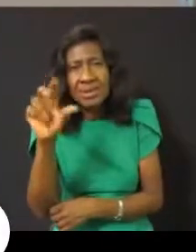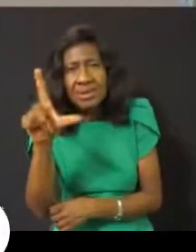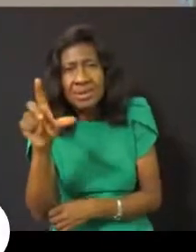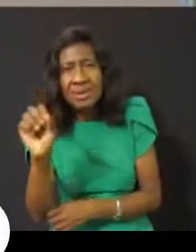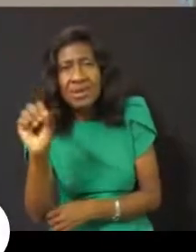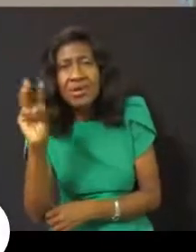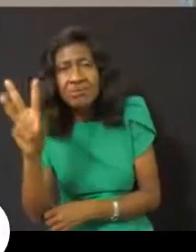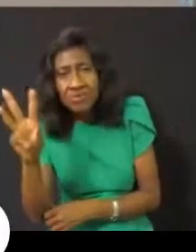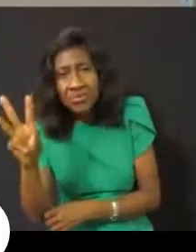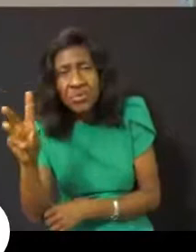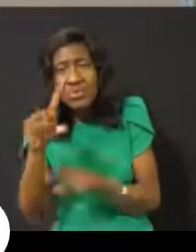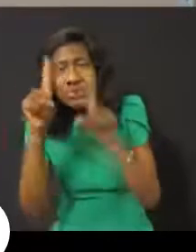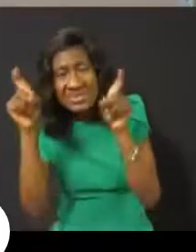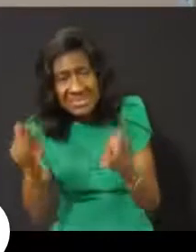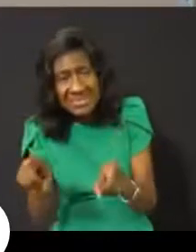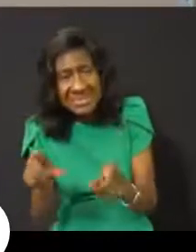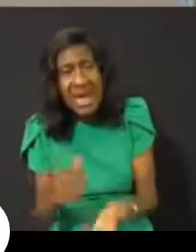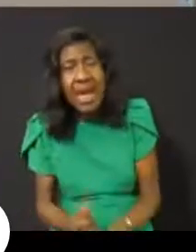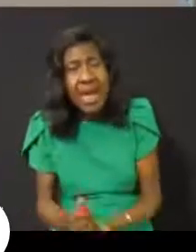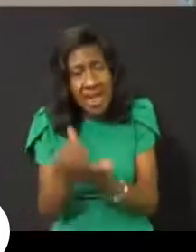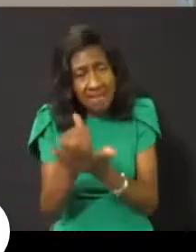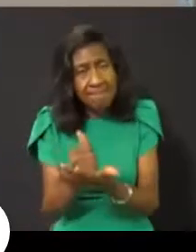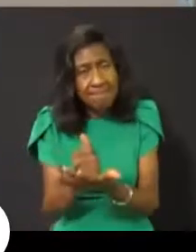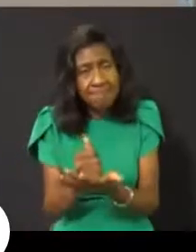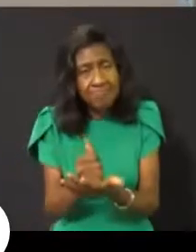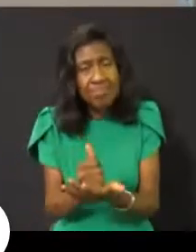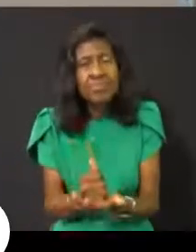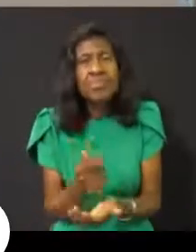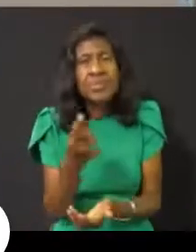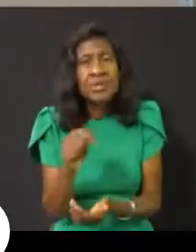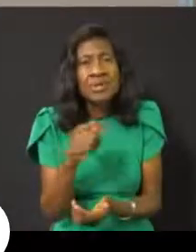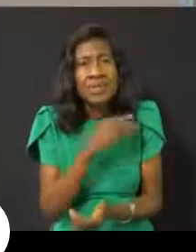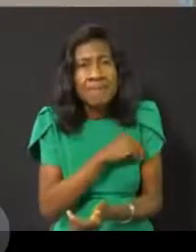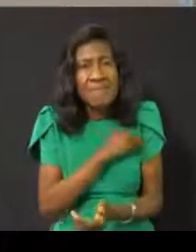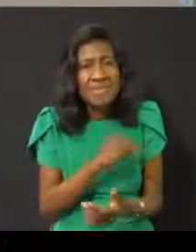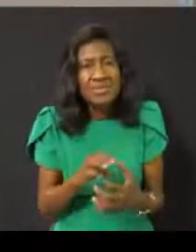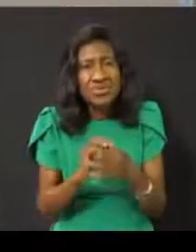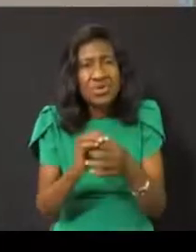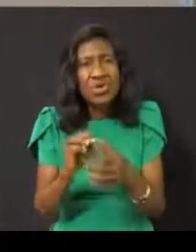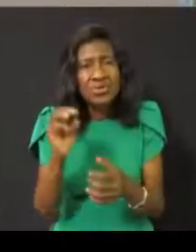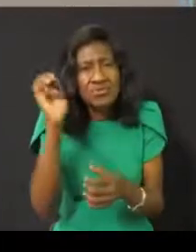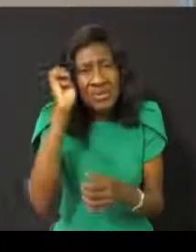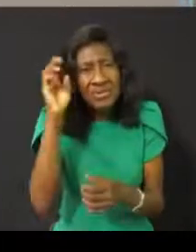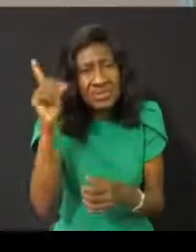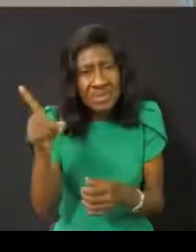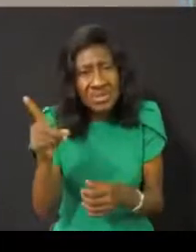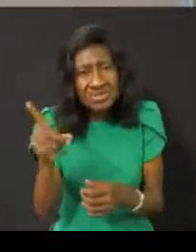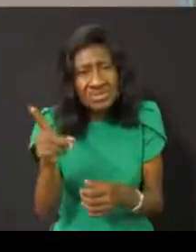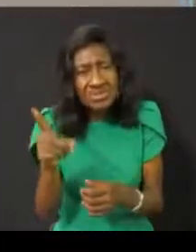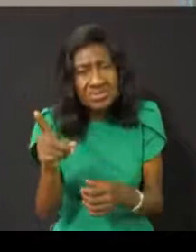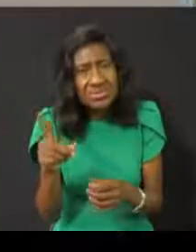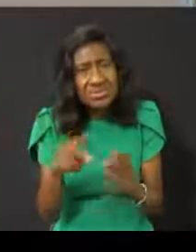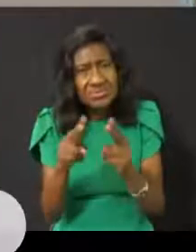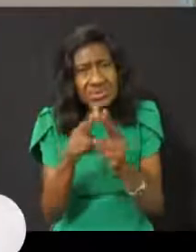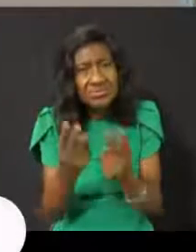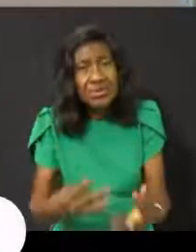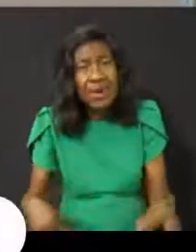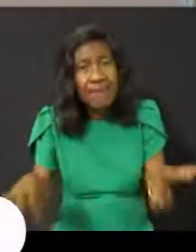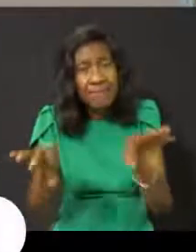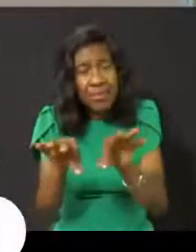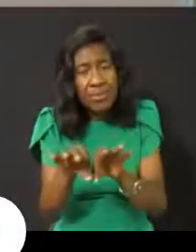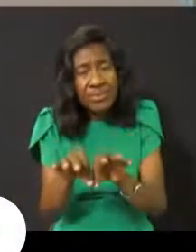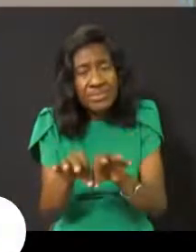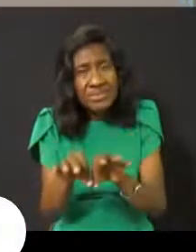a breath of fresh air. Now, the Ministry of Education, a key partner for the public health team, is in the process